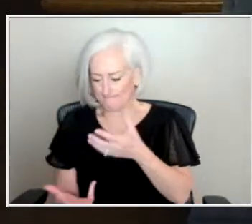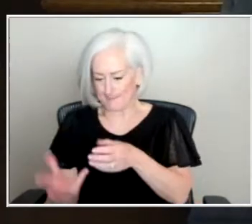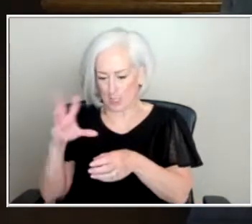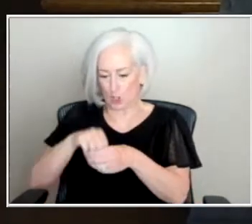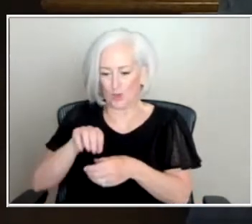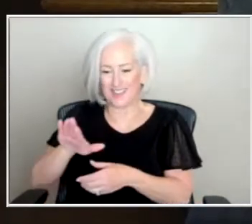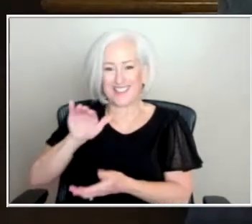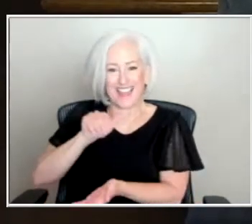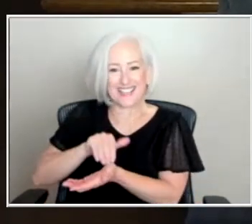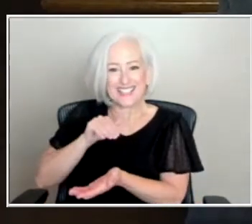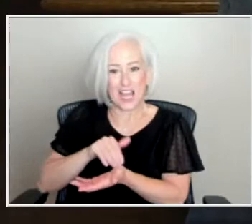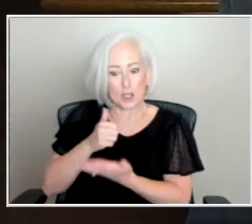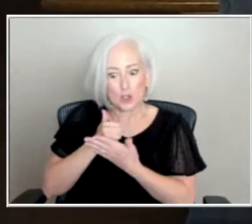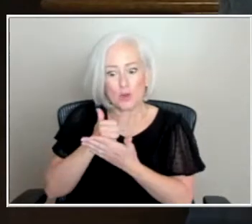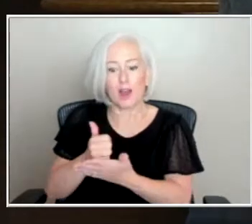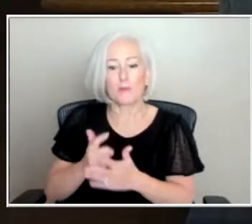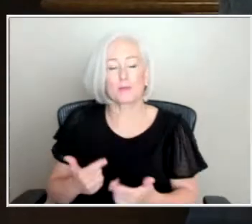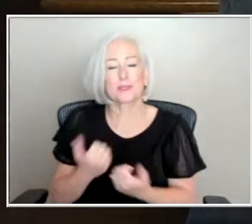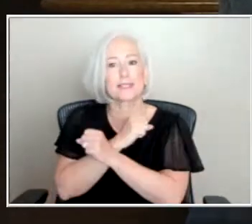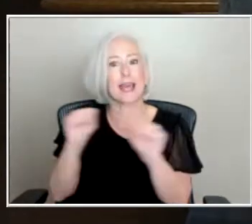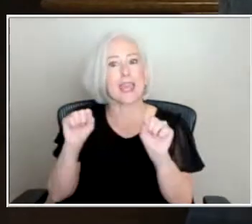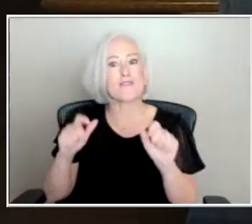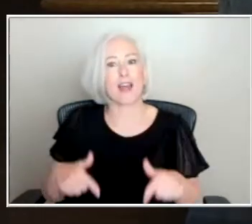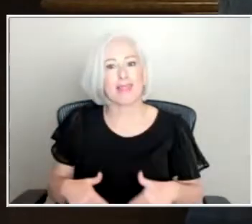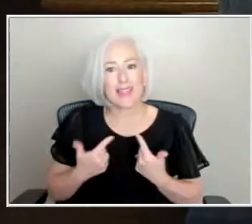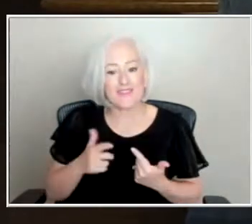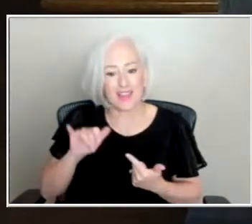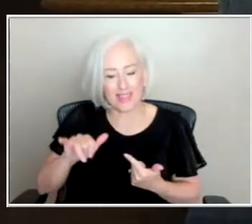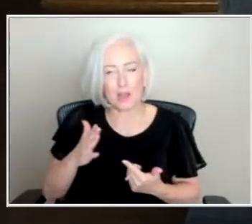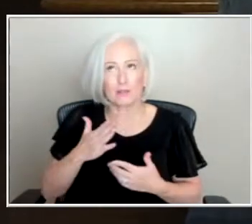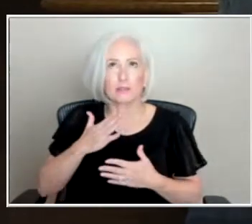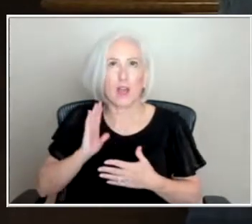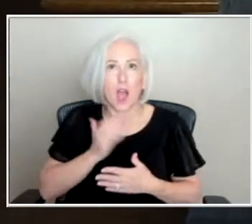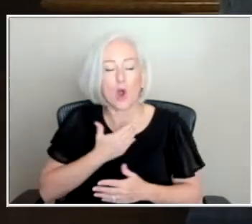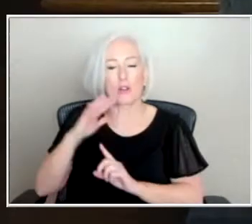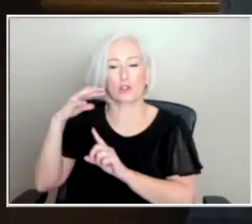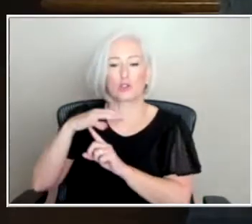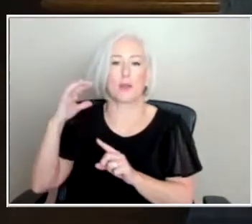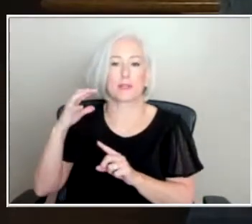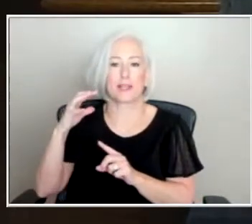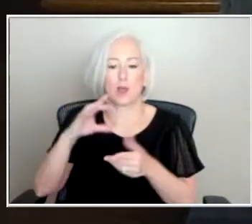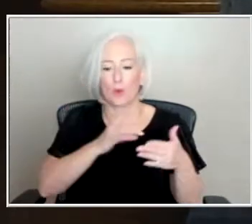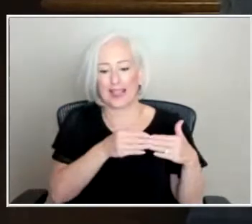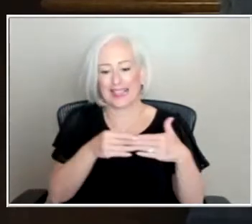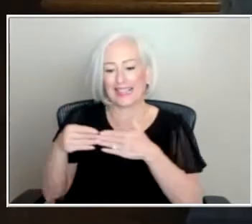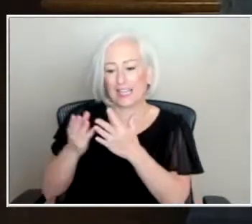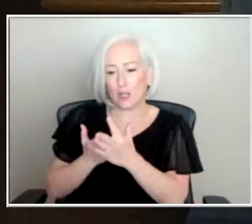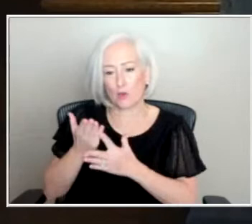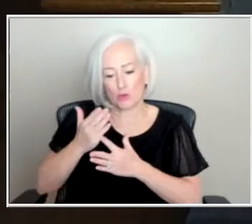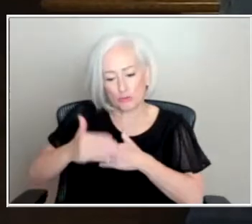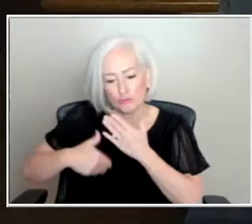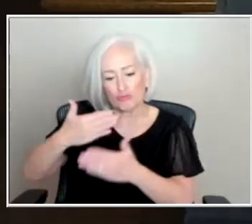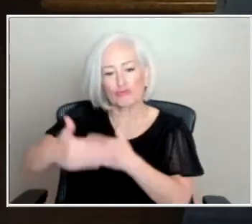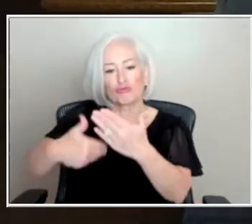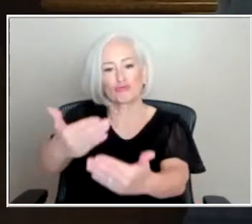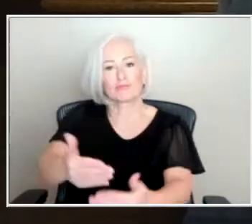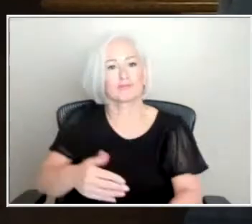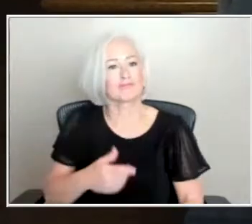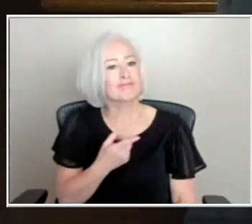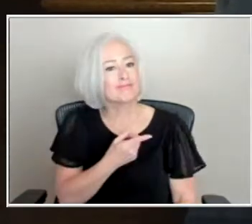doctor to help save your life. Someone that would be our champion, someone that would take us by the hand and lead us down the road. You have more